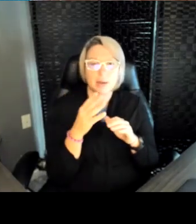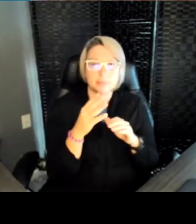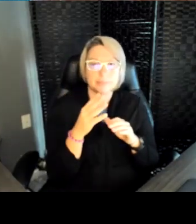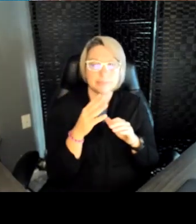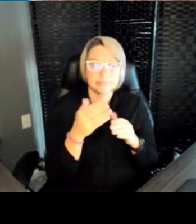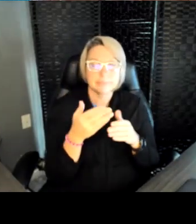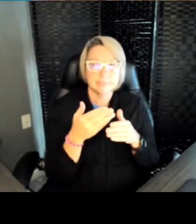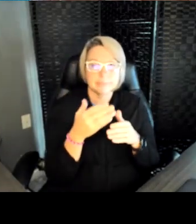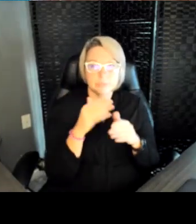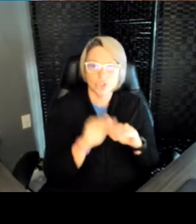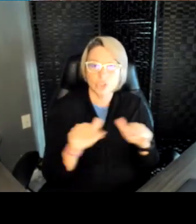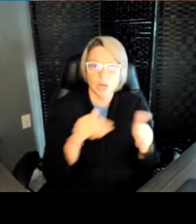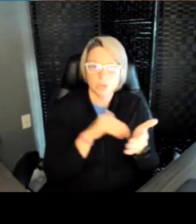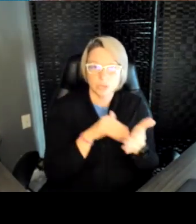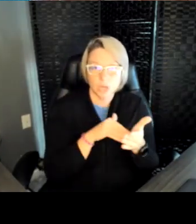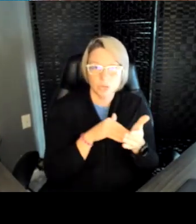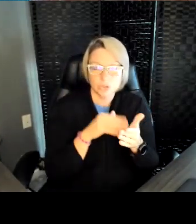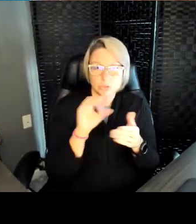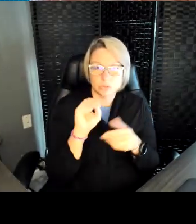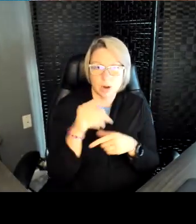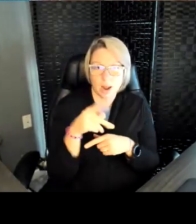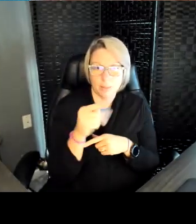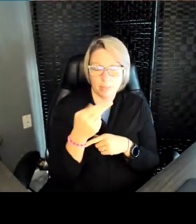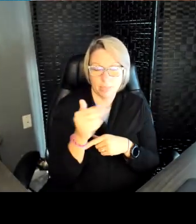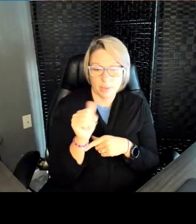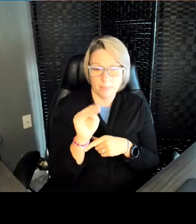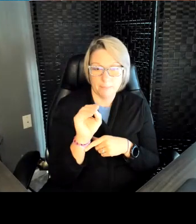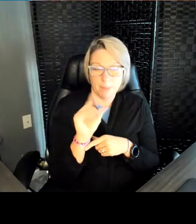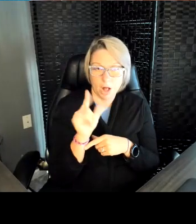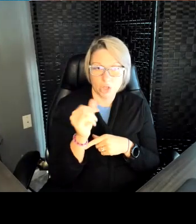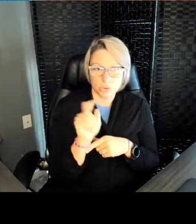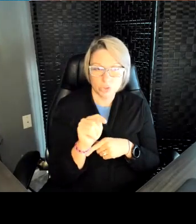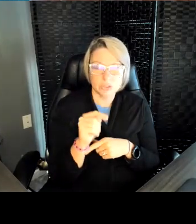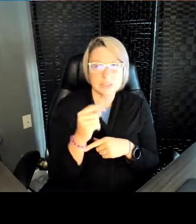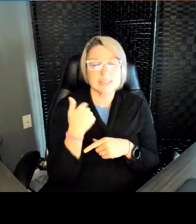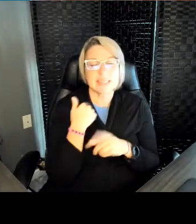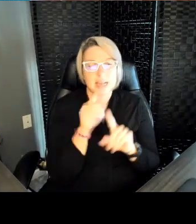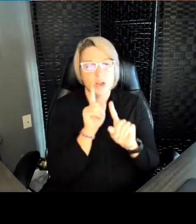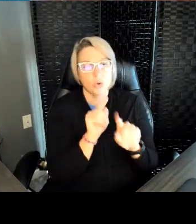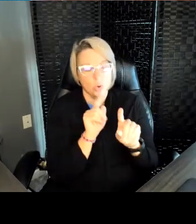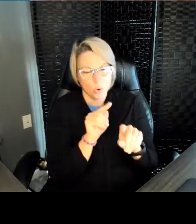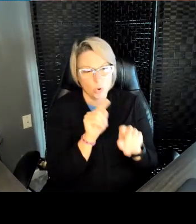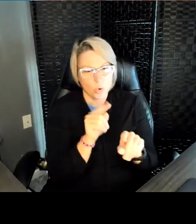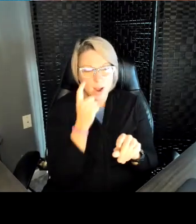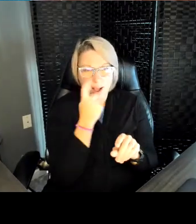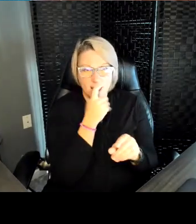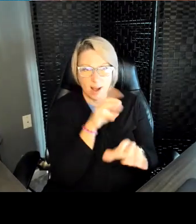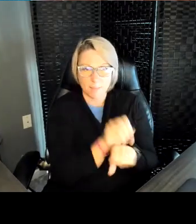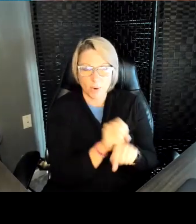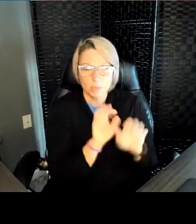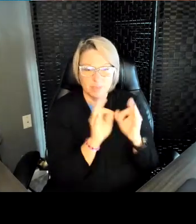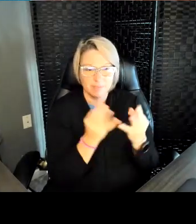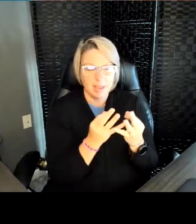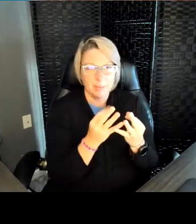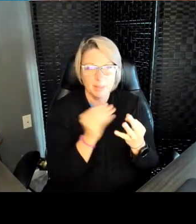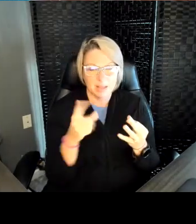just one. And when I first started going to the eye appointments with the families, he really wasn't happy I was there.